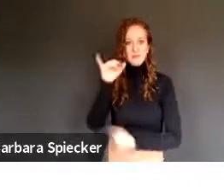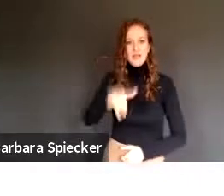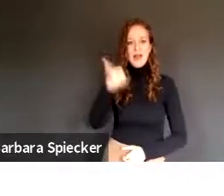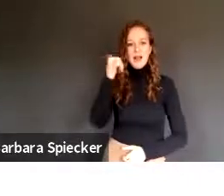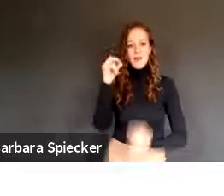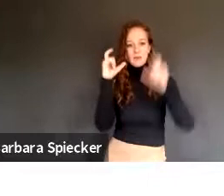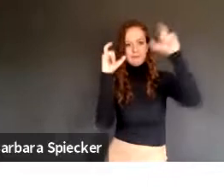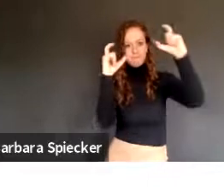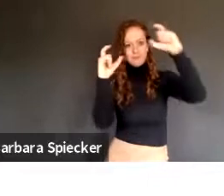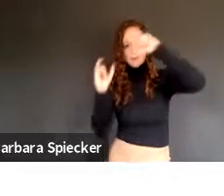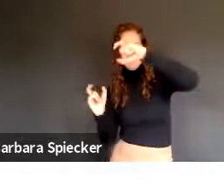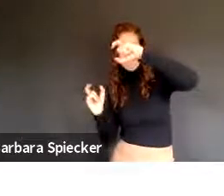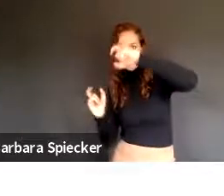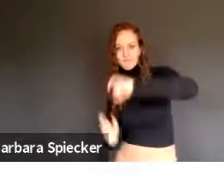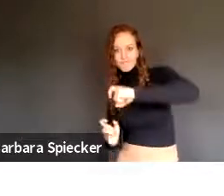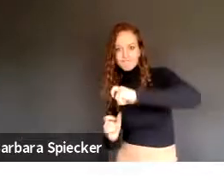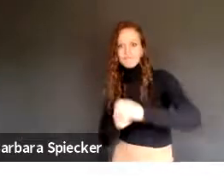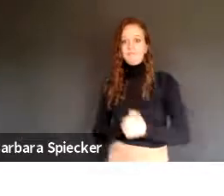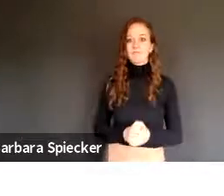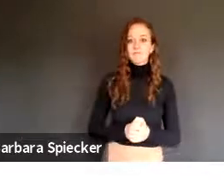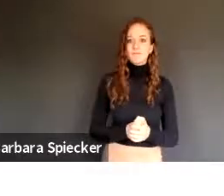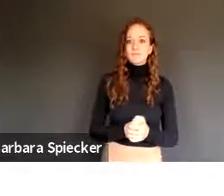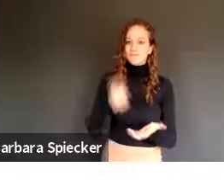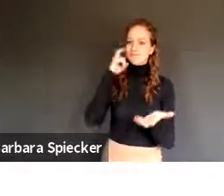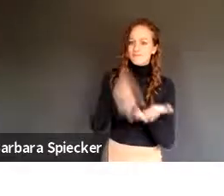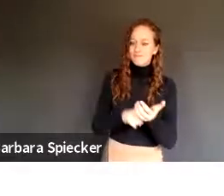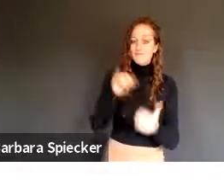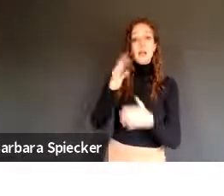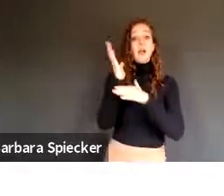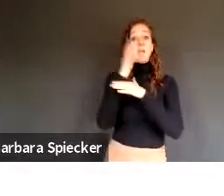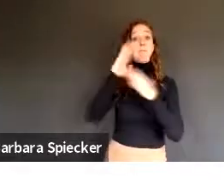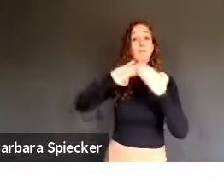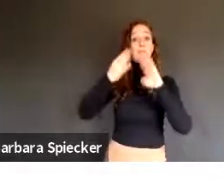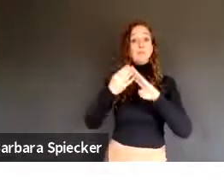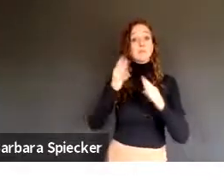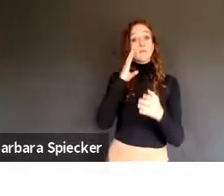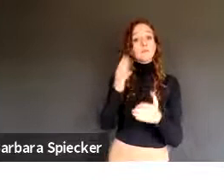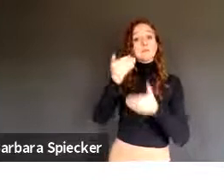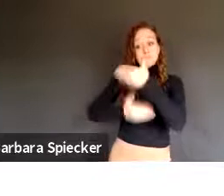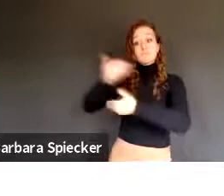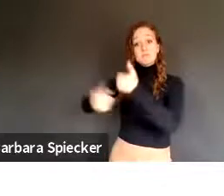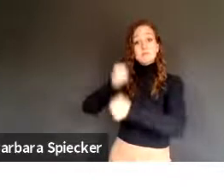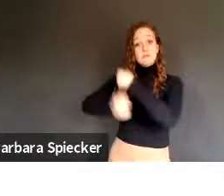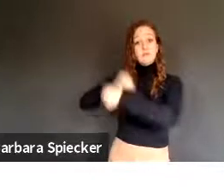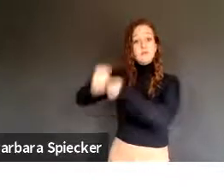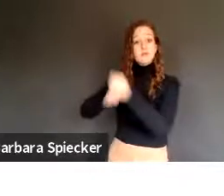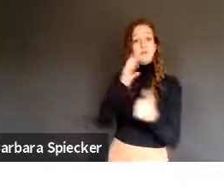different those communities are. So looking at, I want to compare the years 2016 and 2018, highlighted in the yellow here. In Northern Oregon,